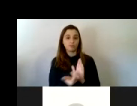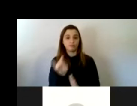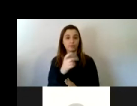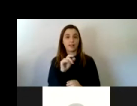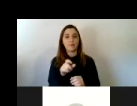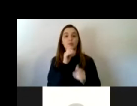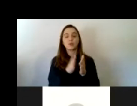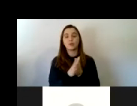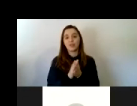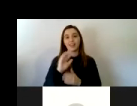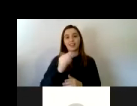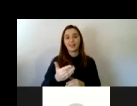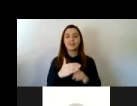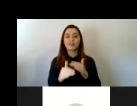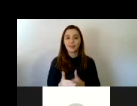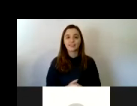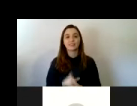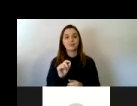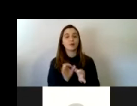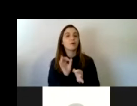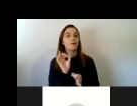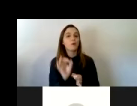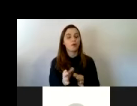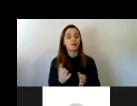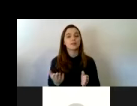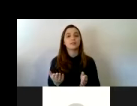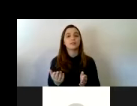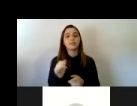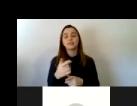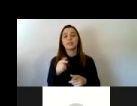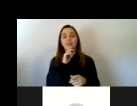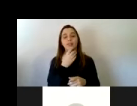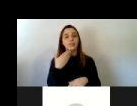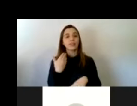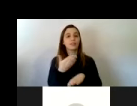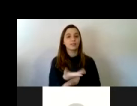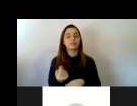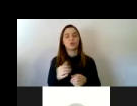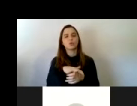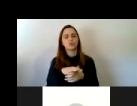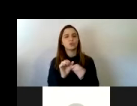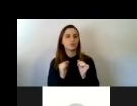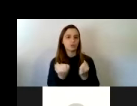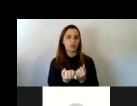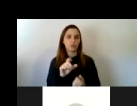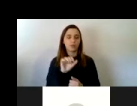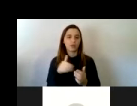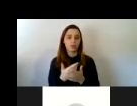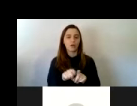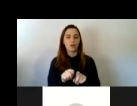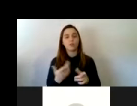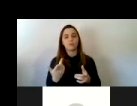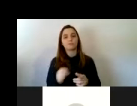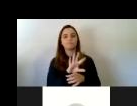rights, and contribute to the access to social context, increase economic inclusion through, if you